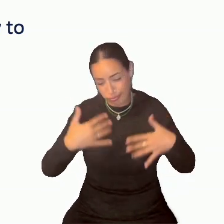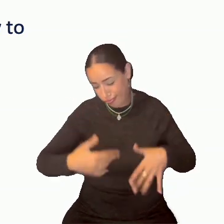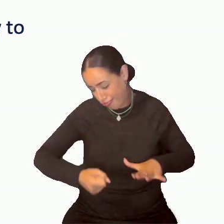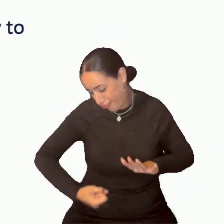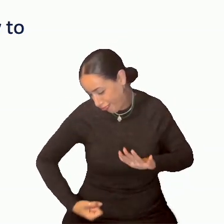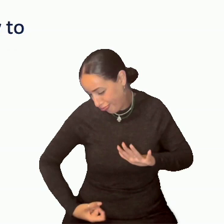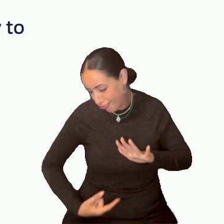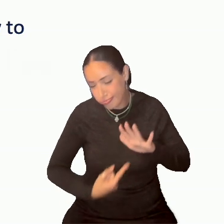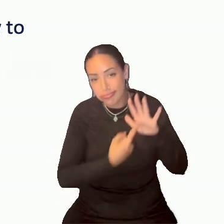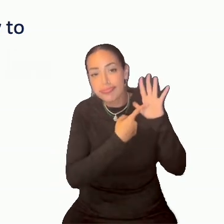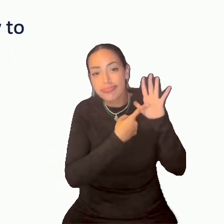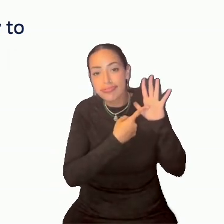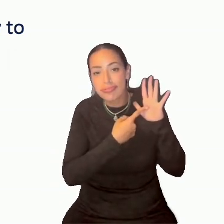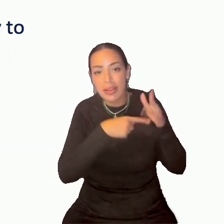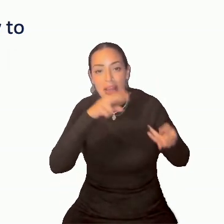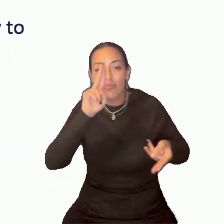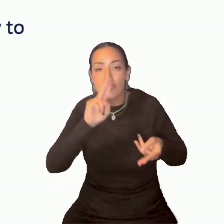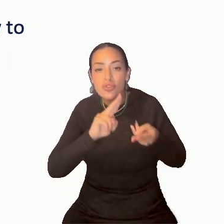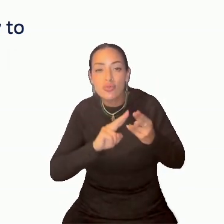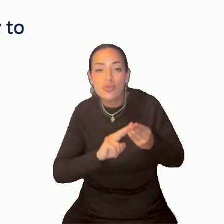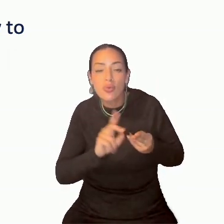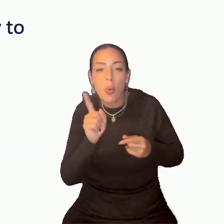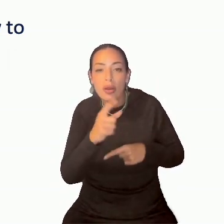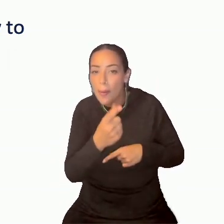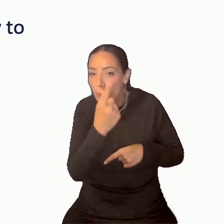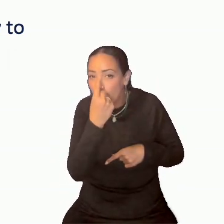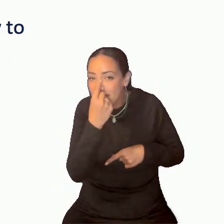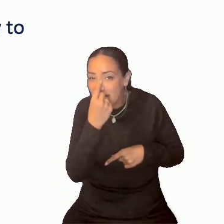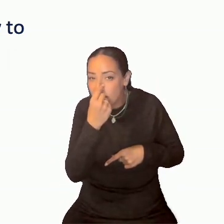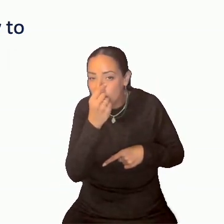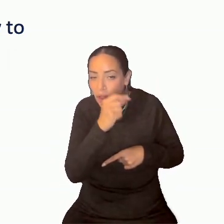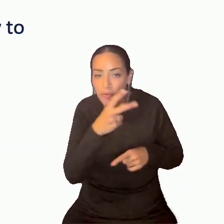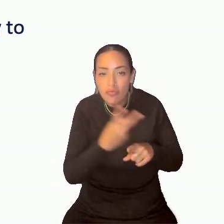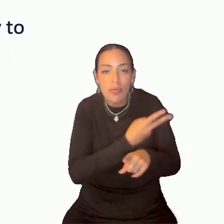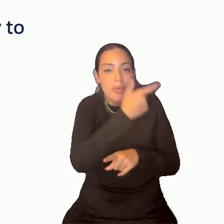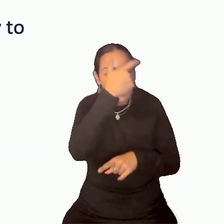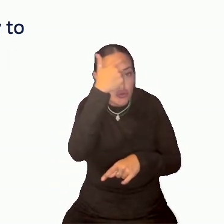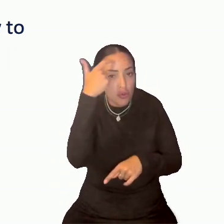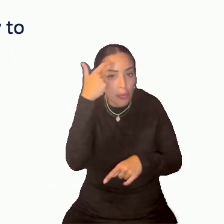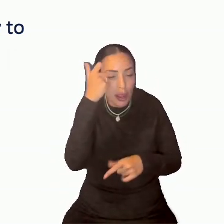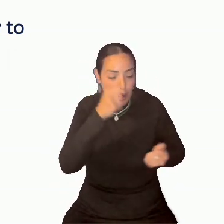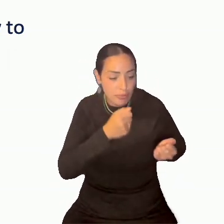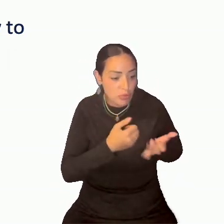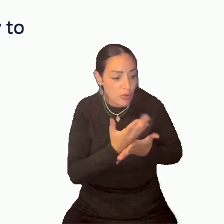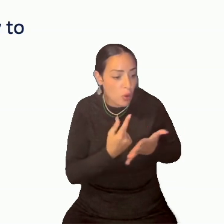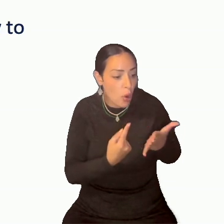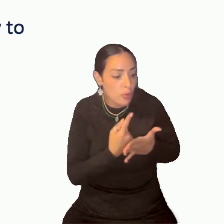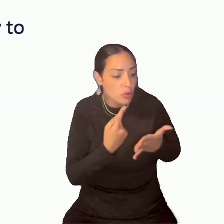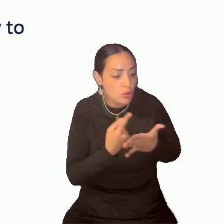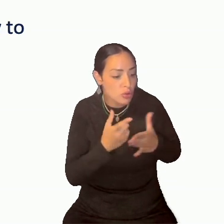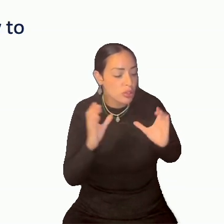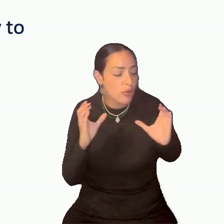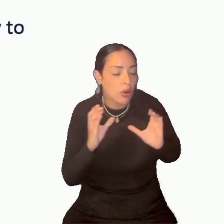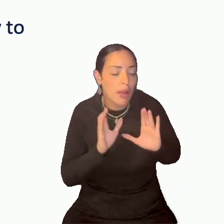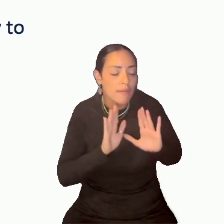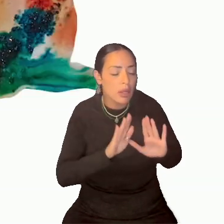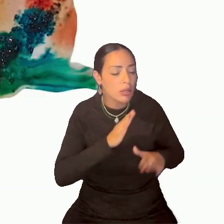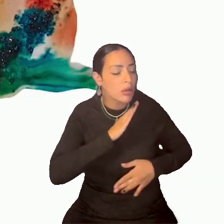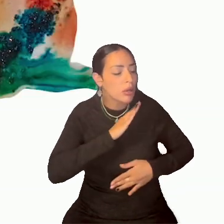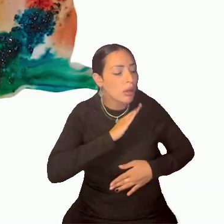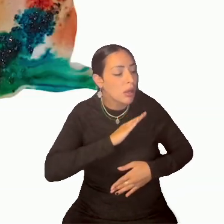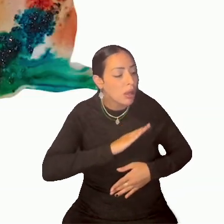in reducing the potential for re-traumatisation and promoting opportunities to provide comfort and support